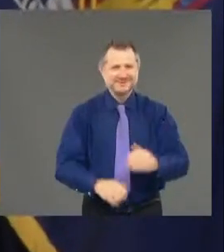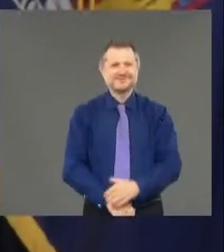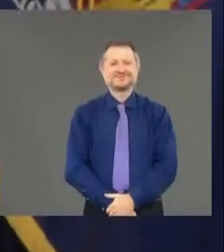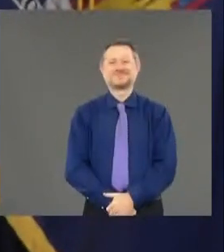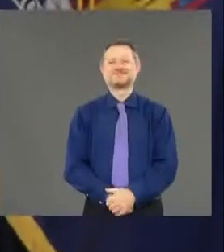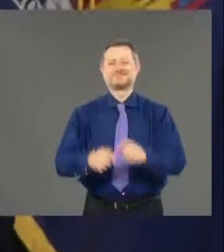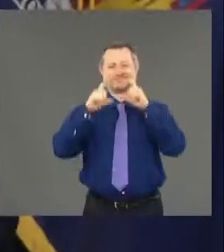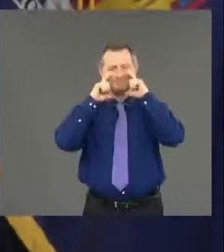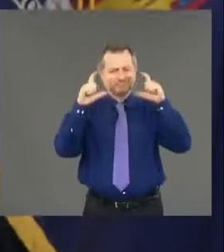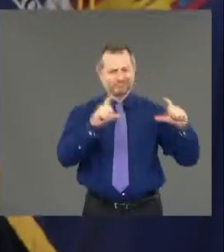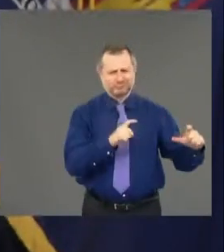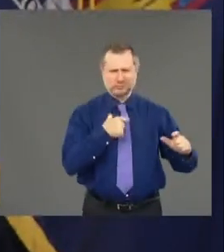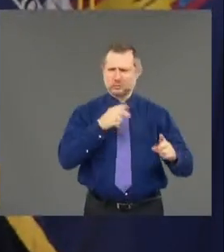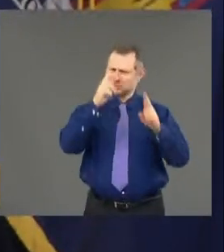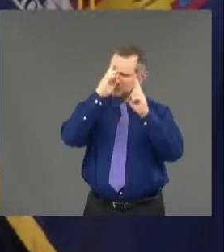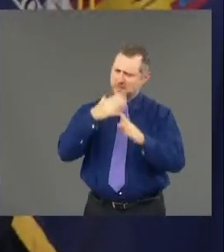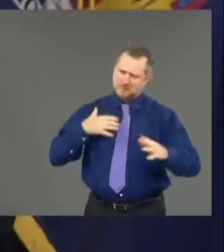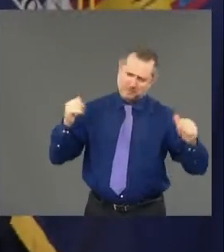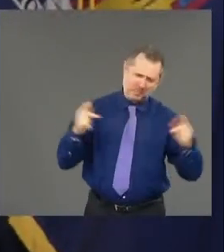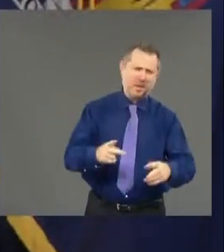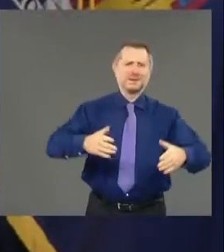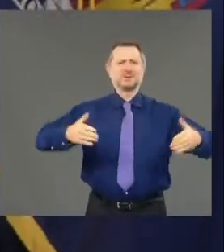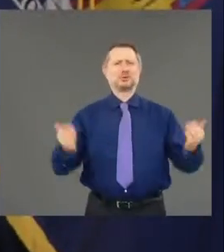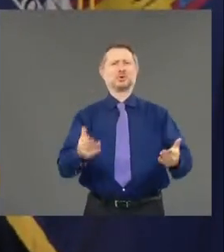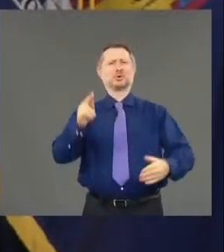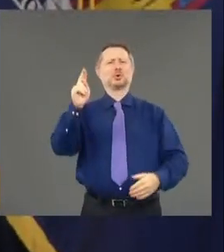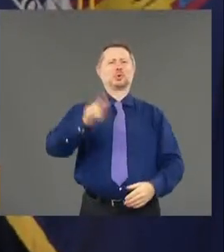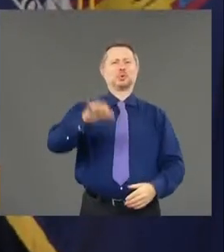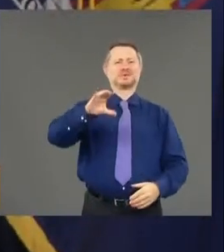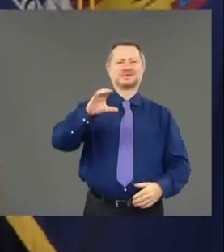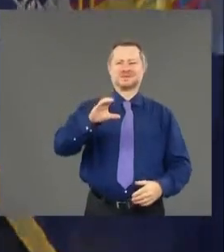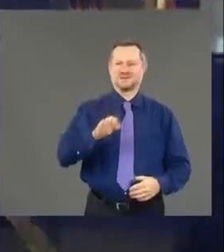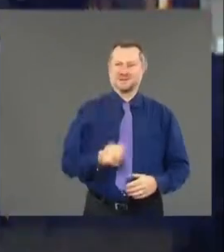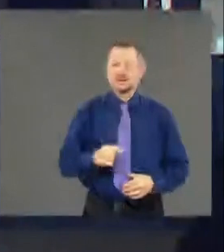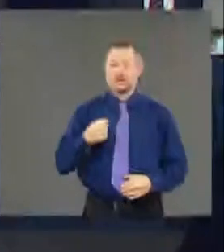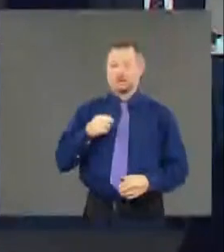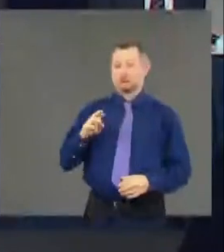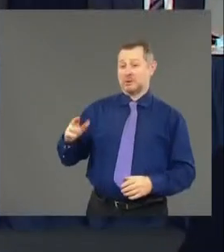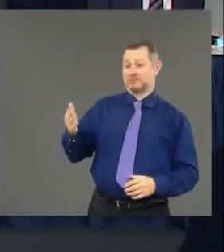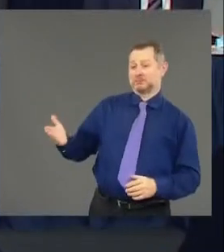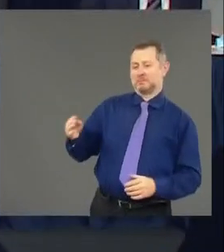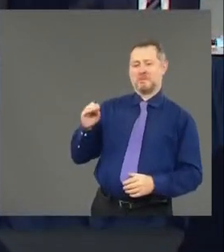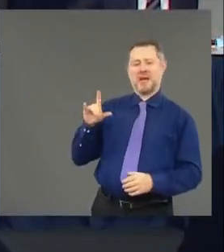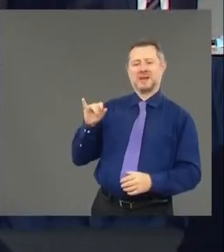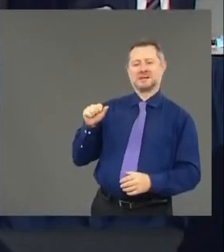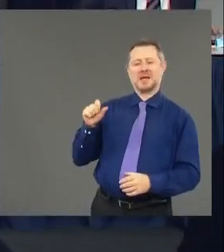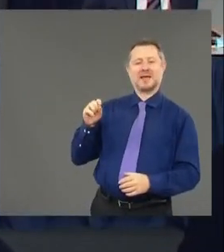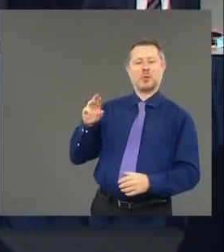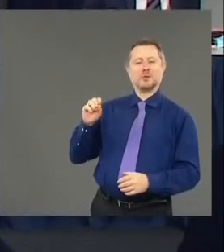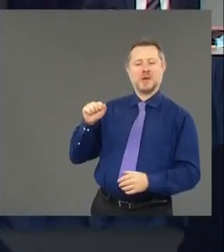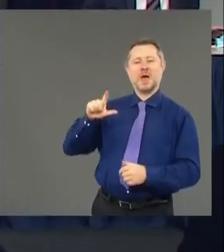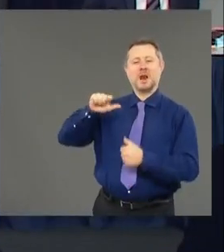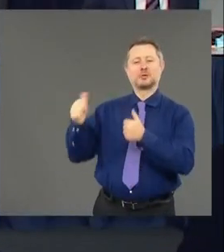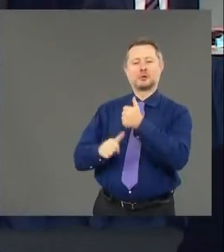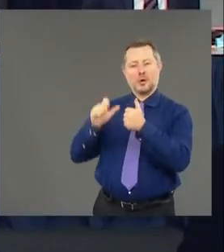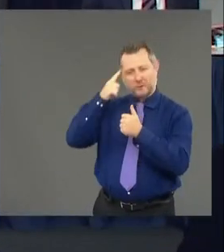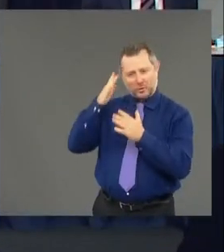Pleasure to be back in New York City. Everybody knows to my right, Melissa DeRosa. To my left, Dr. Howard